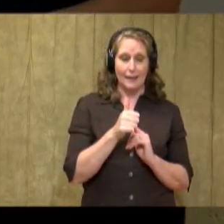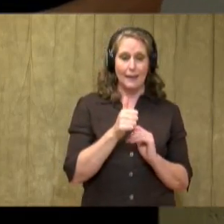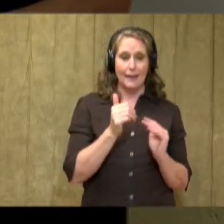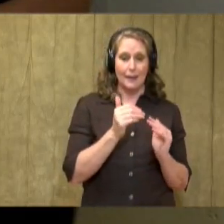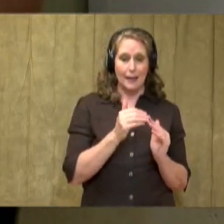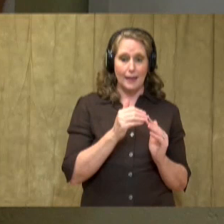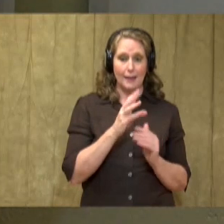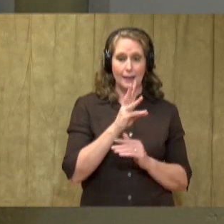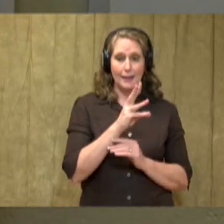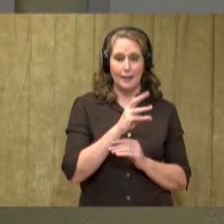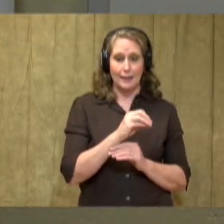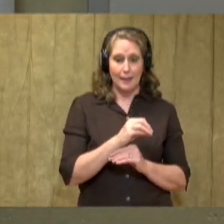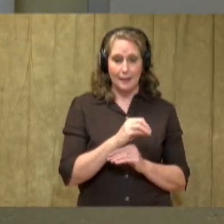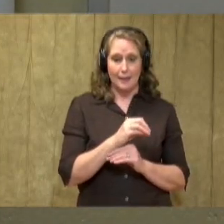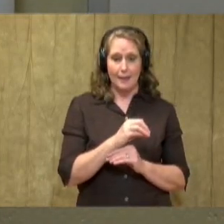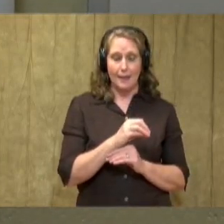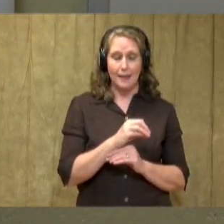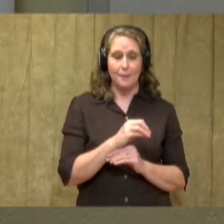will give us 60.